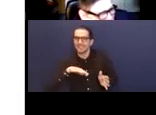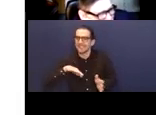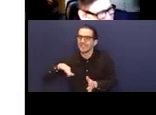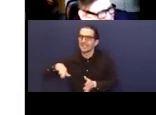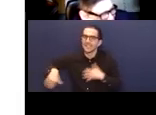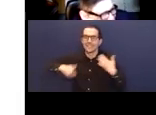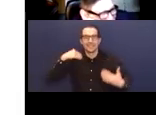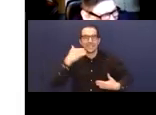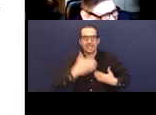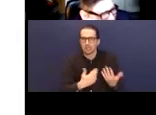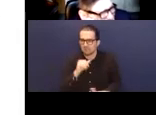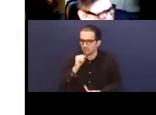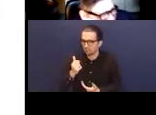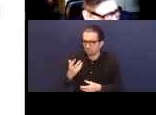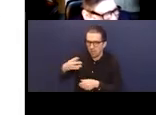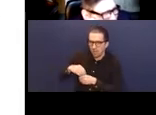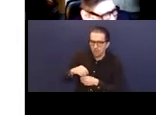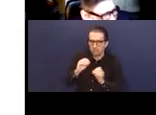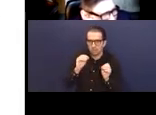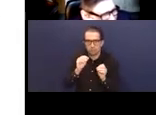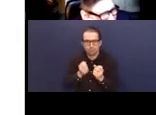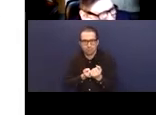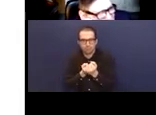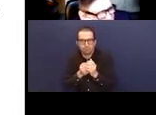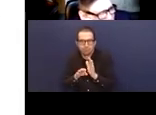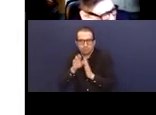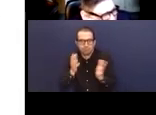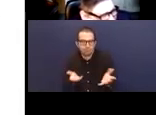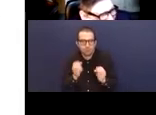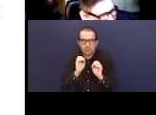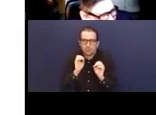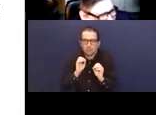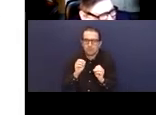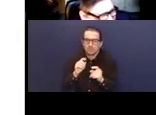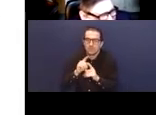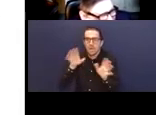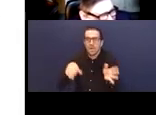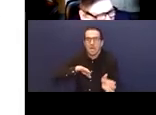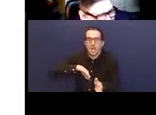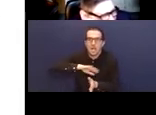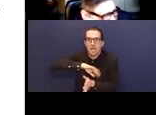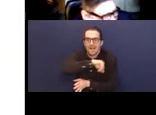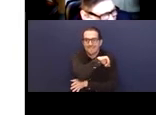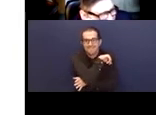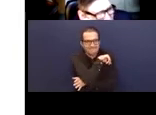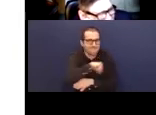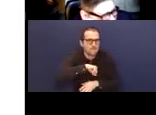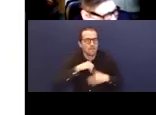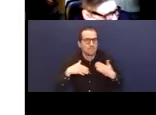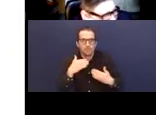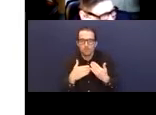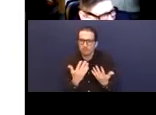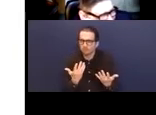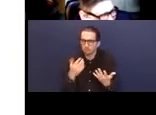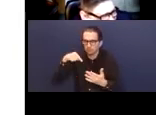things backwards, and the lack of investment, which is also causing broadening of the gaps between richer and poorer are getting